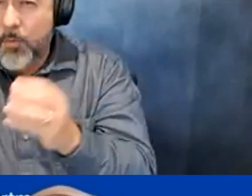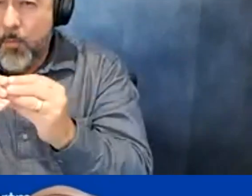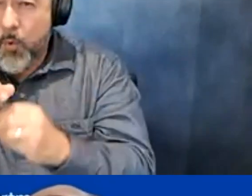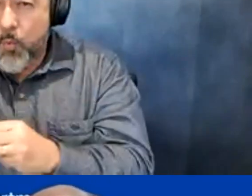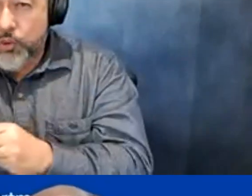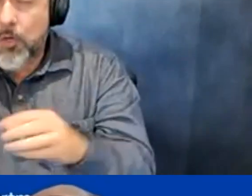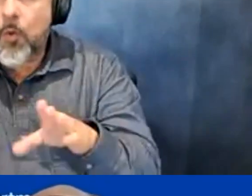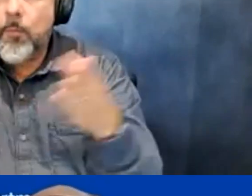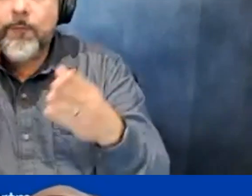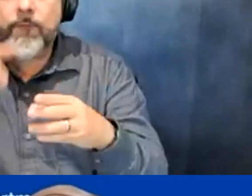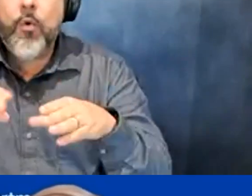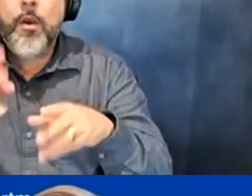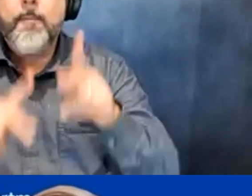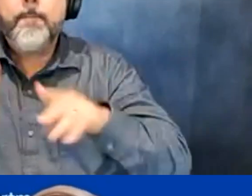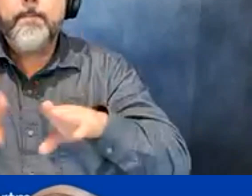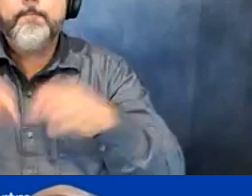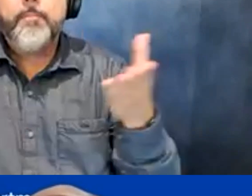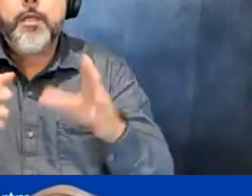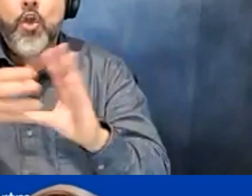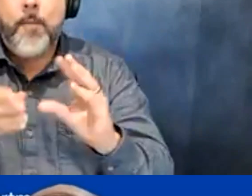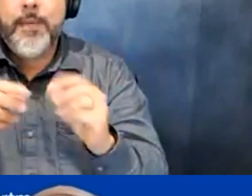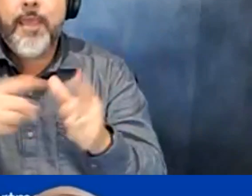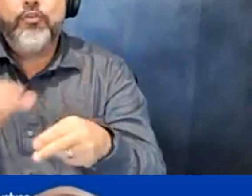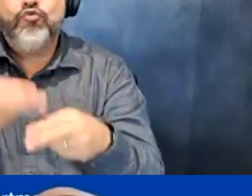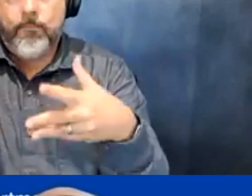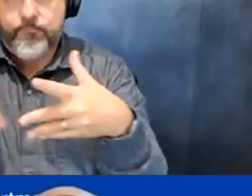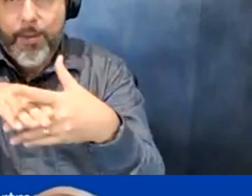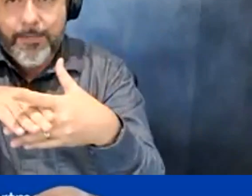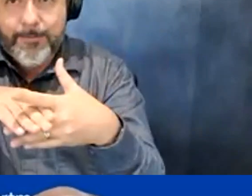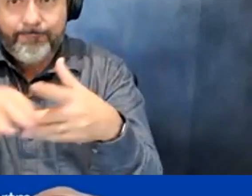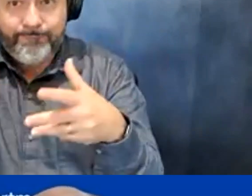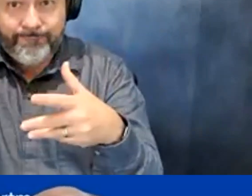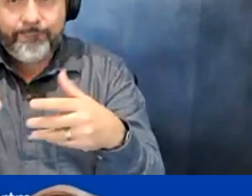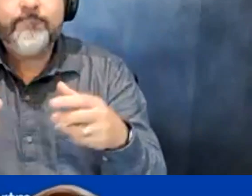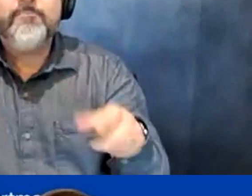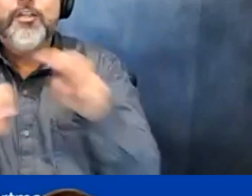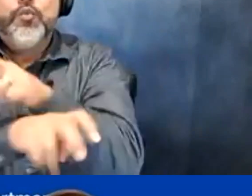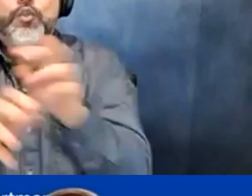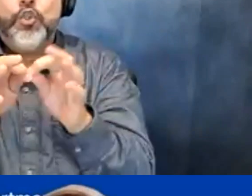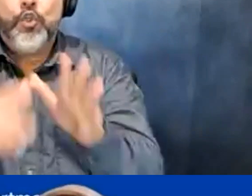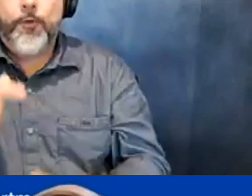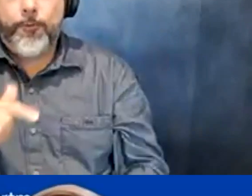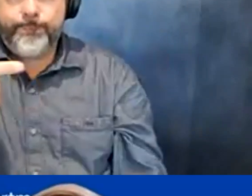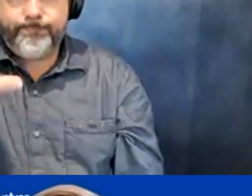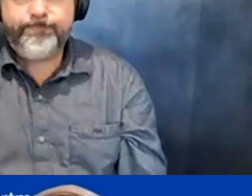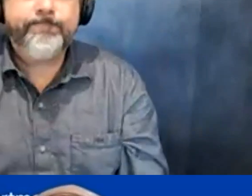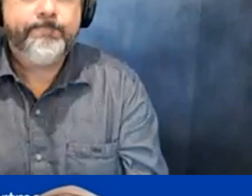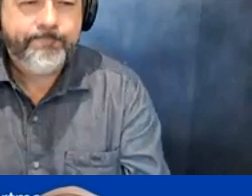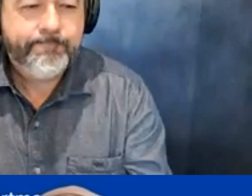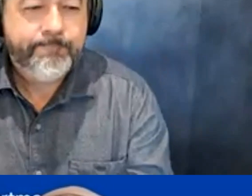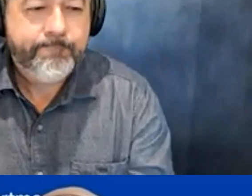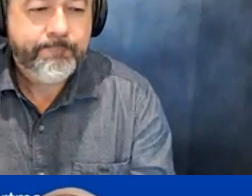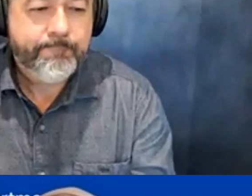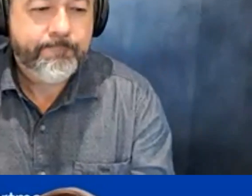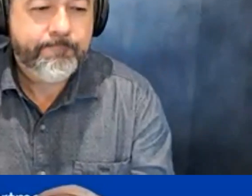up for public comment, and take a short break. And then we'll have public comment again after the